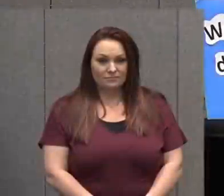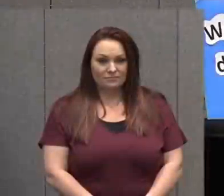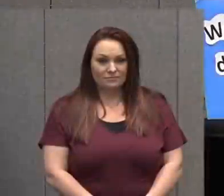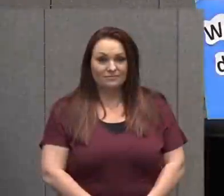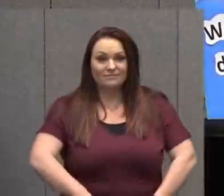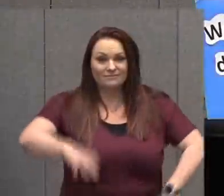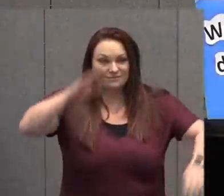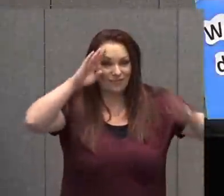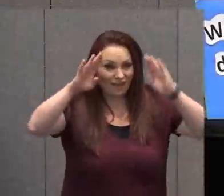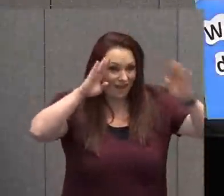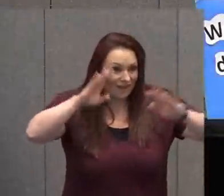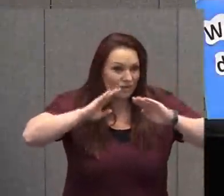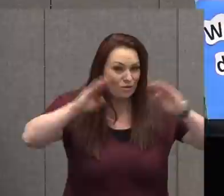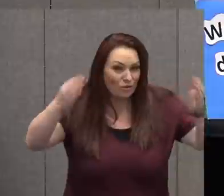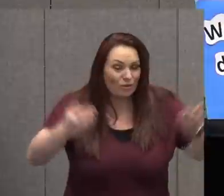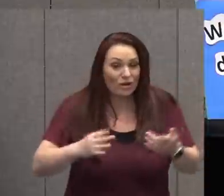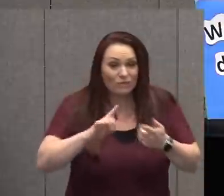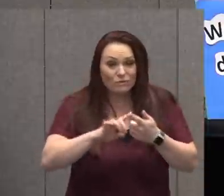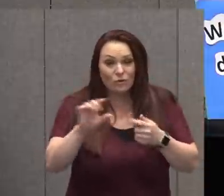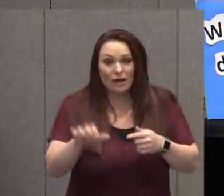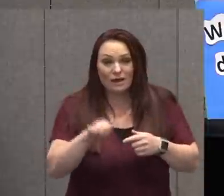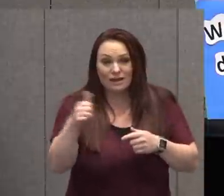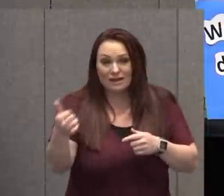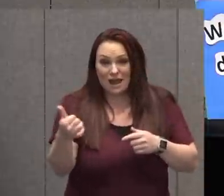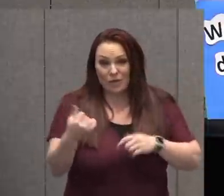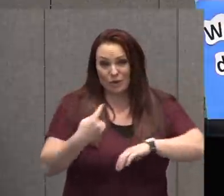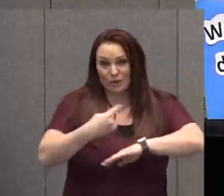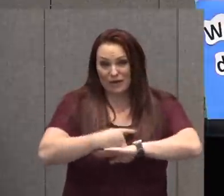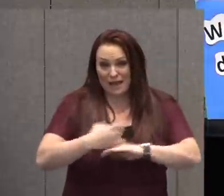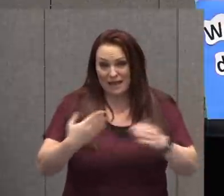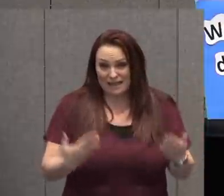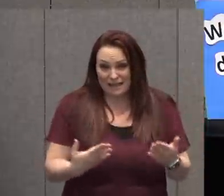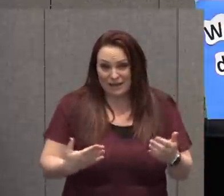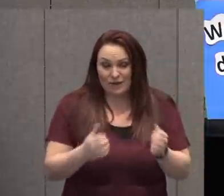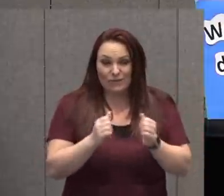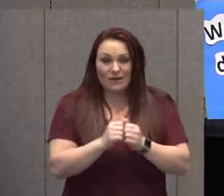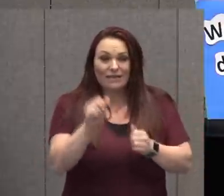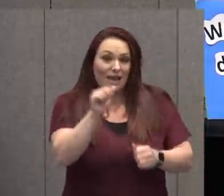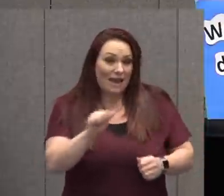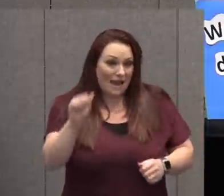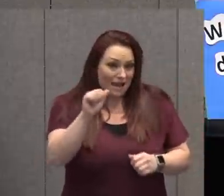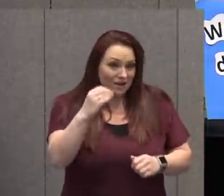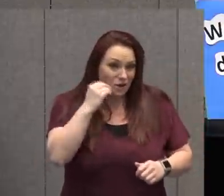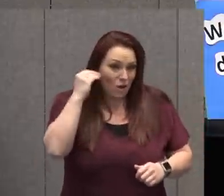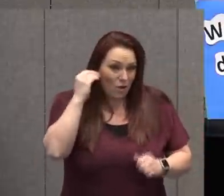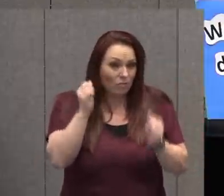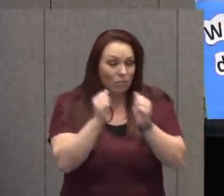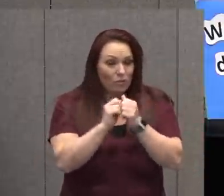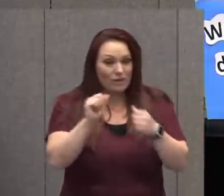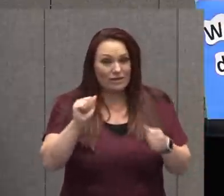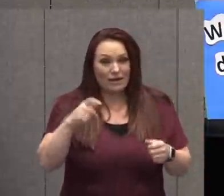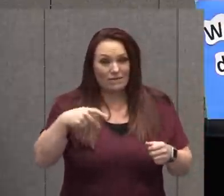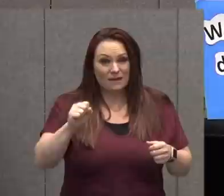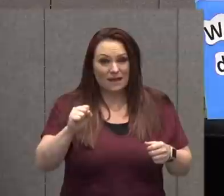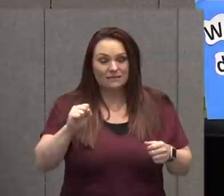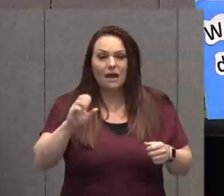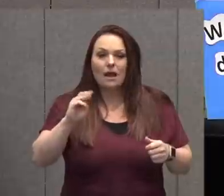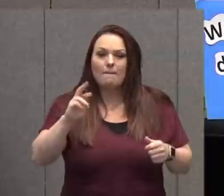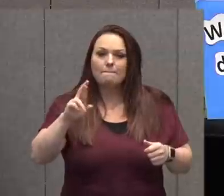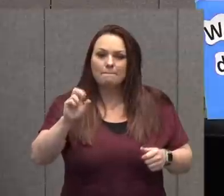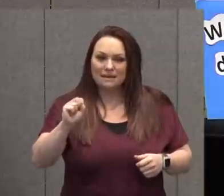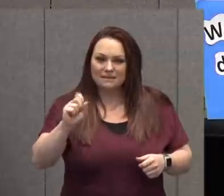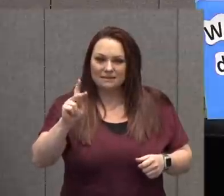Hello, and welcome to another episode of At Home with APS. I'm Mrs. K, and I am